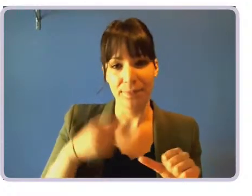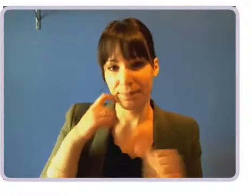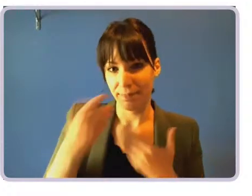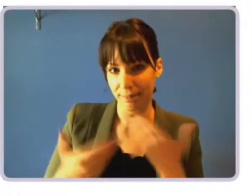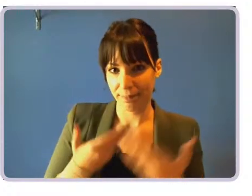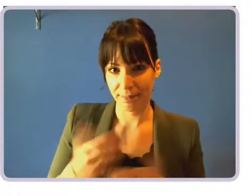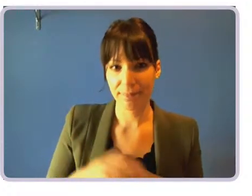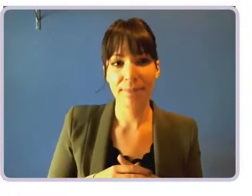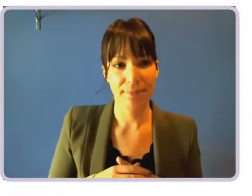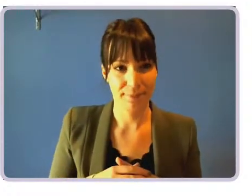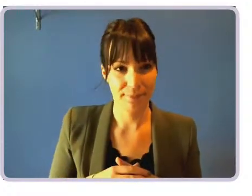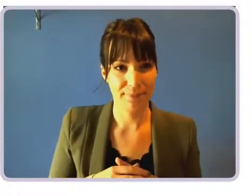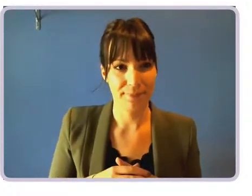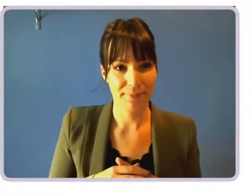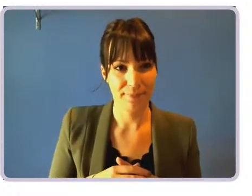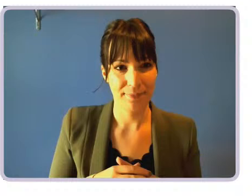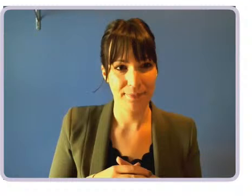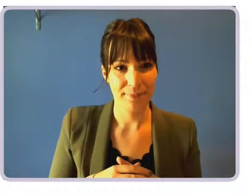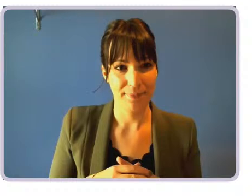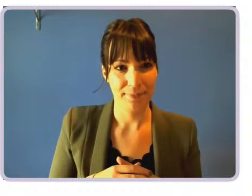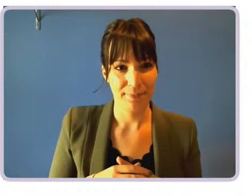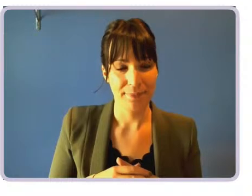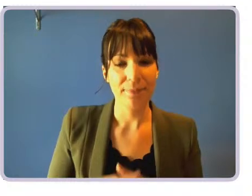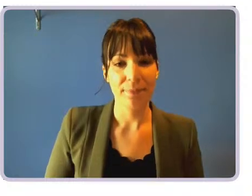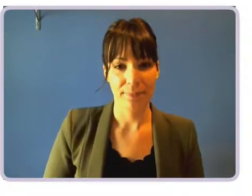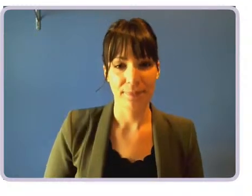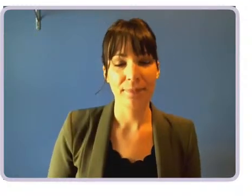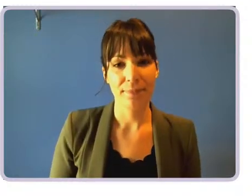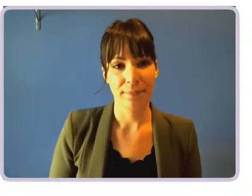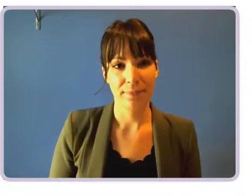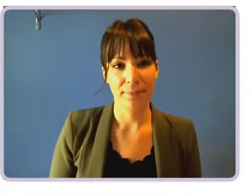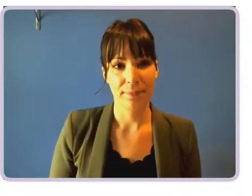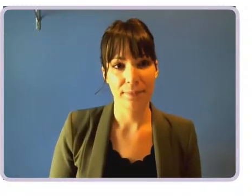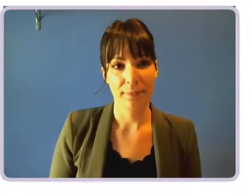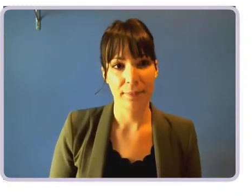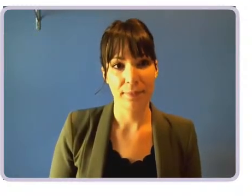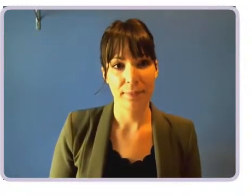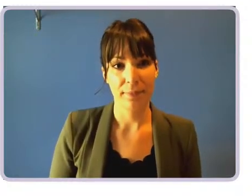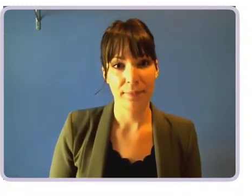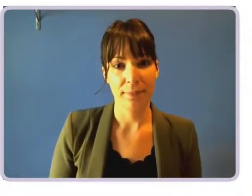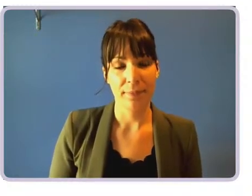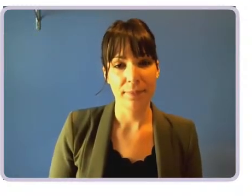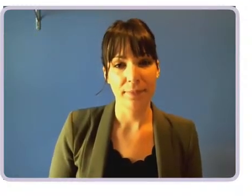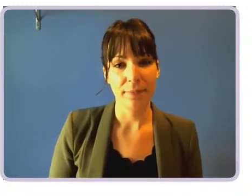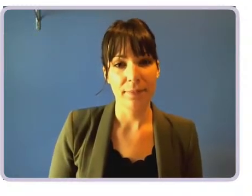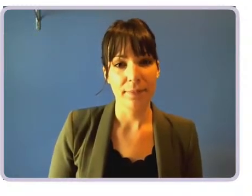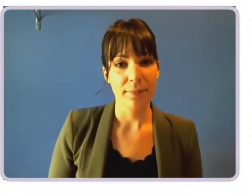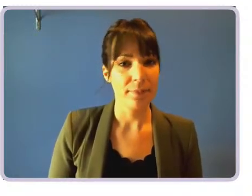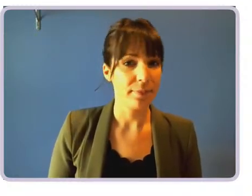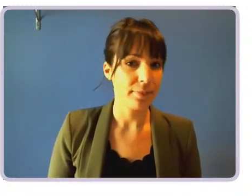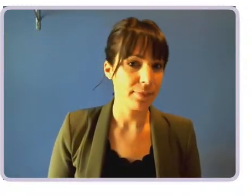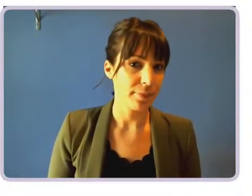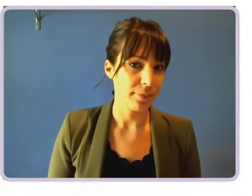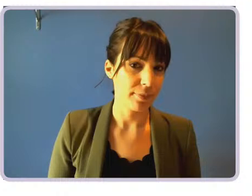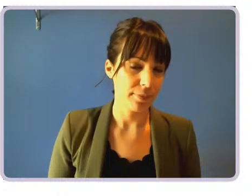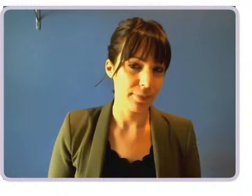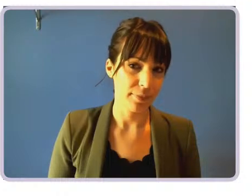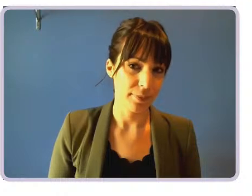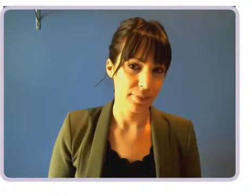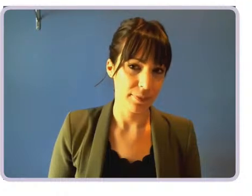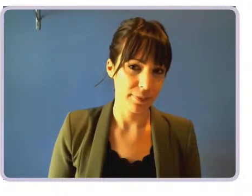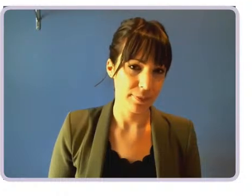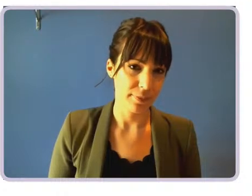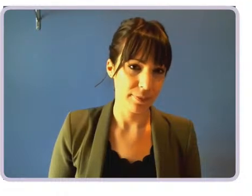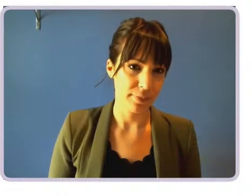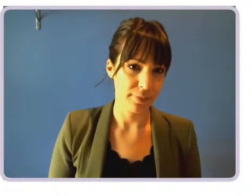All right, okay. We'll bring Tony back and I'm going to ask a couple of questions. We'll